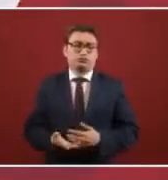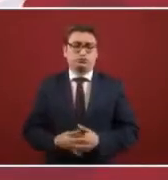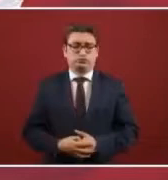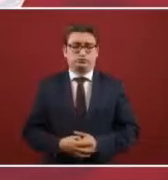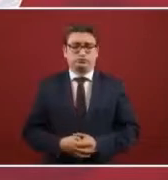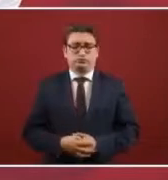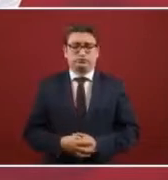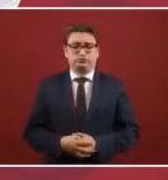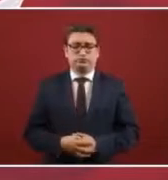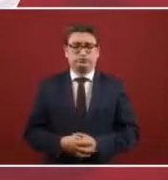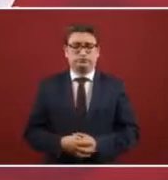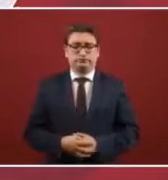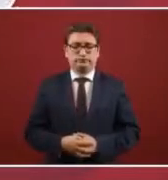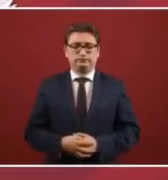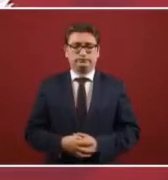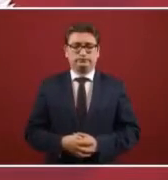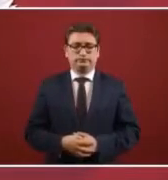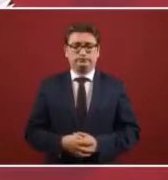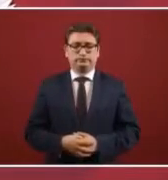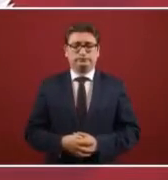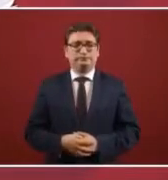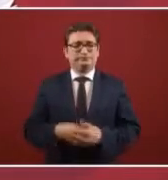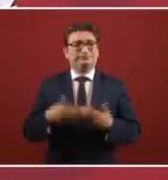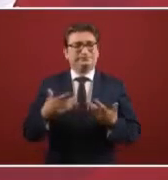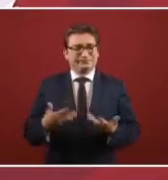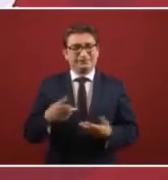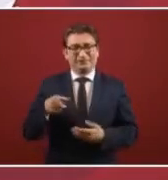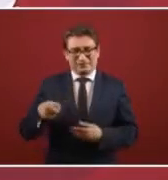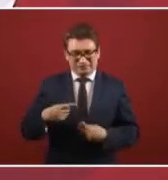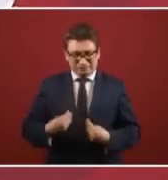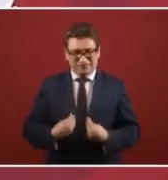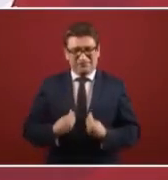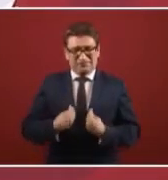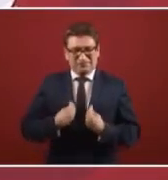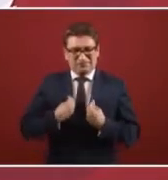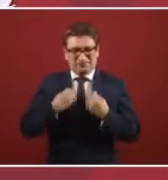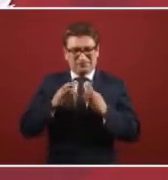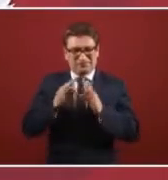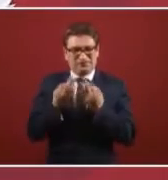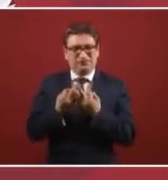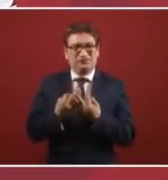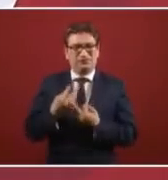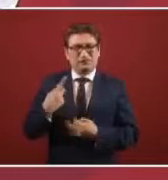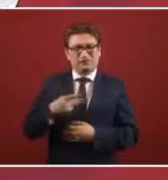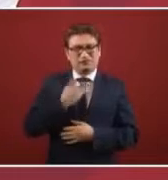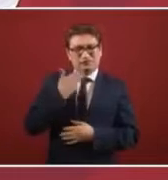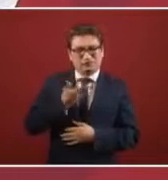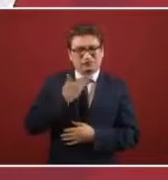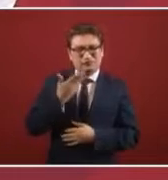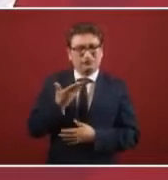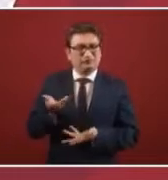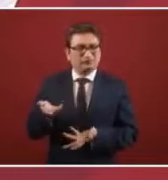helicopter. O sea, un estilo It's a style eh,